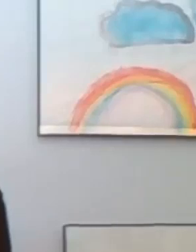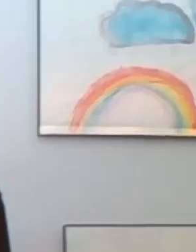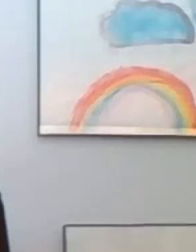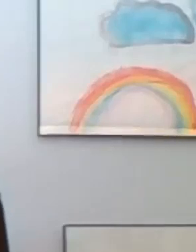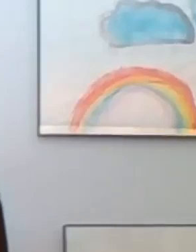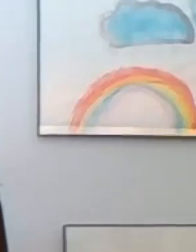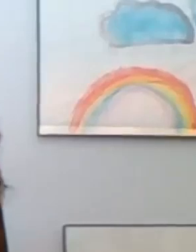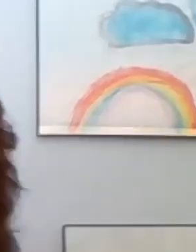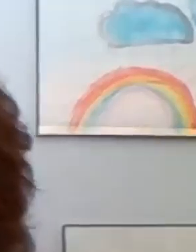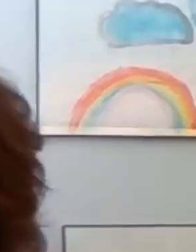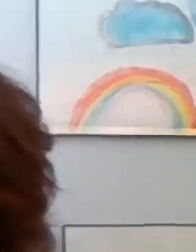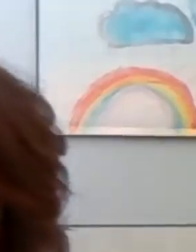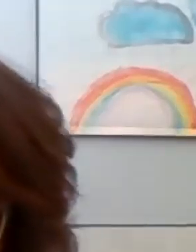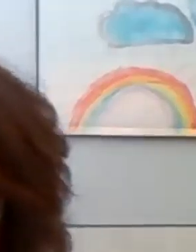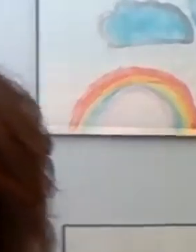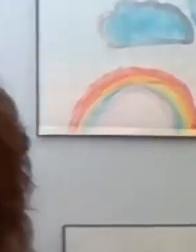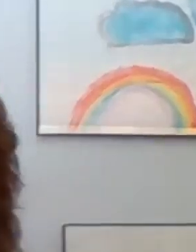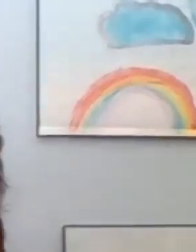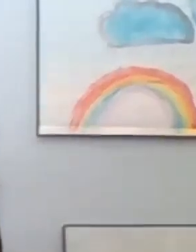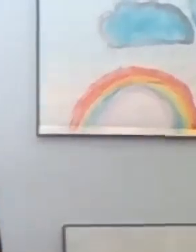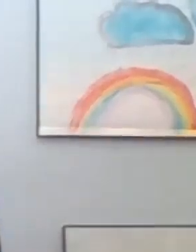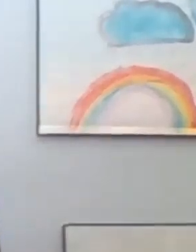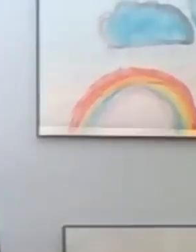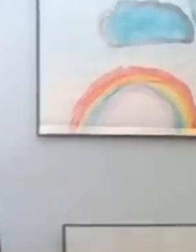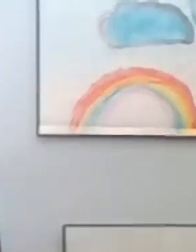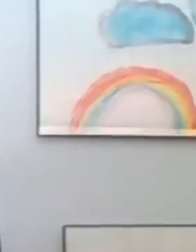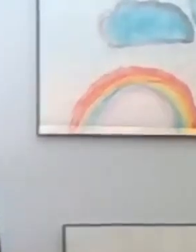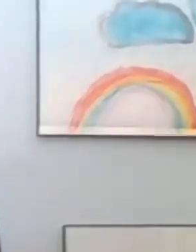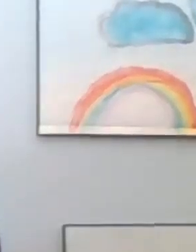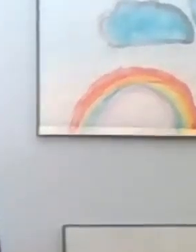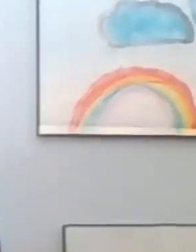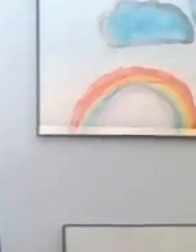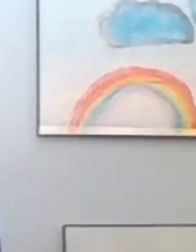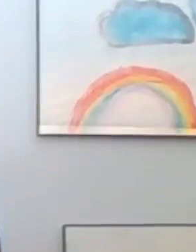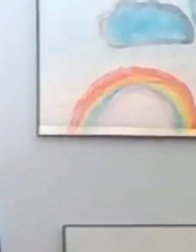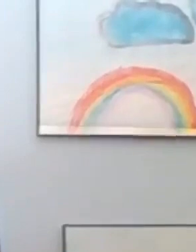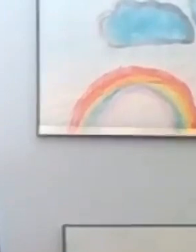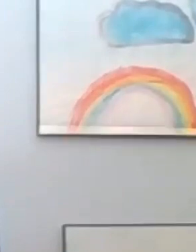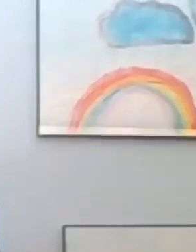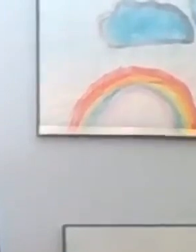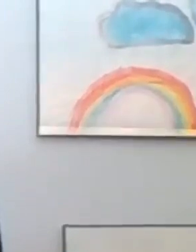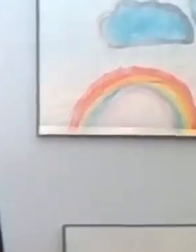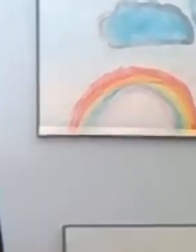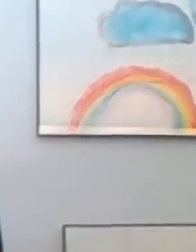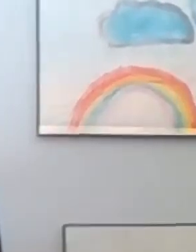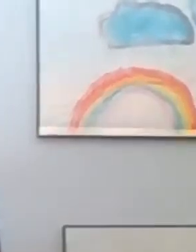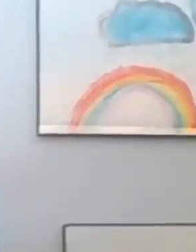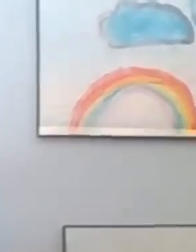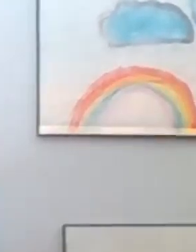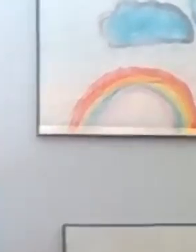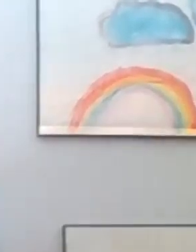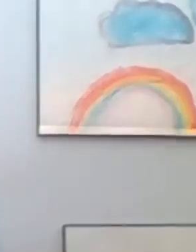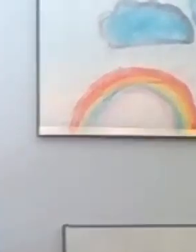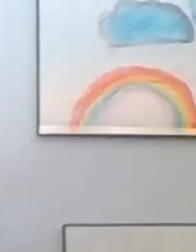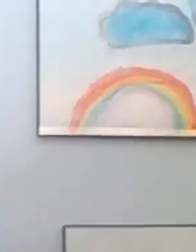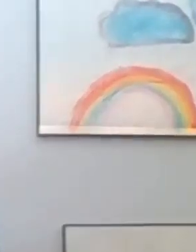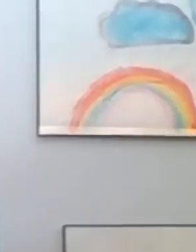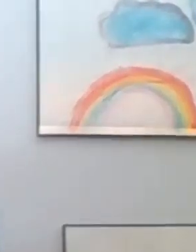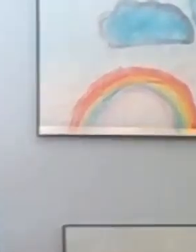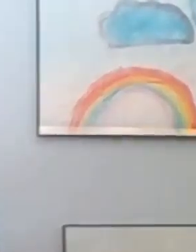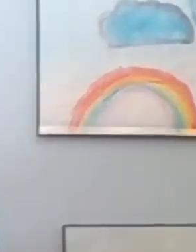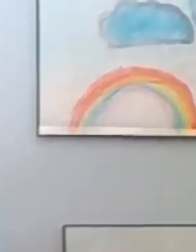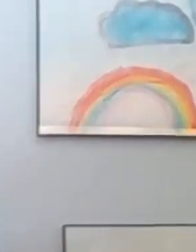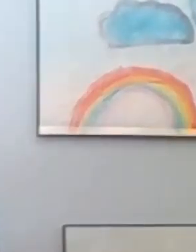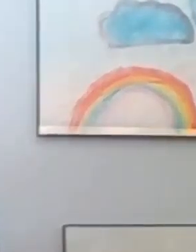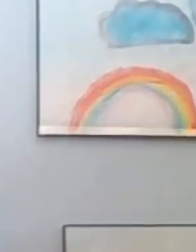our event today. So now I'd like to welcome our five panelists who come from all parts of Colorado, from the Denver